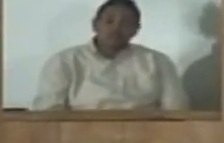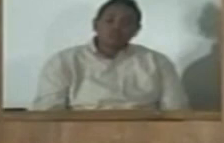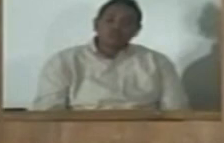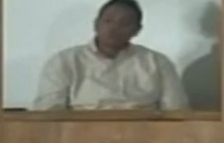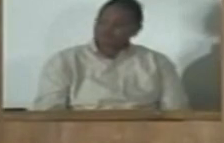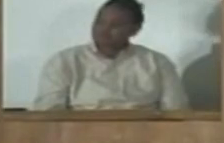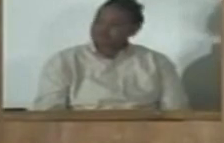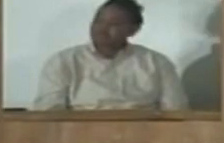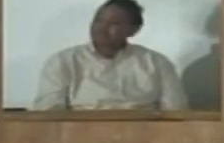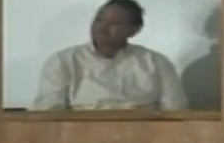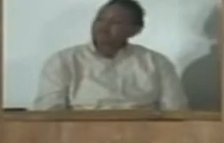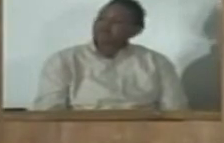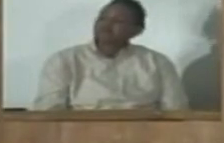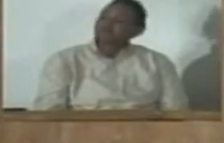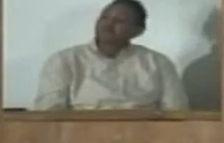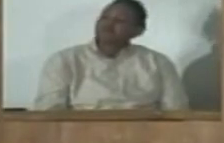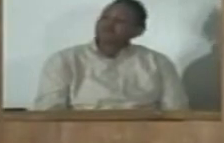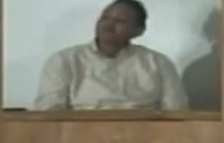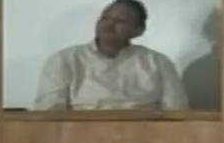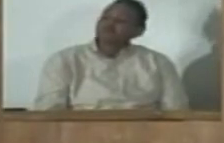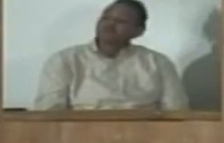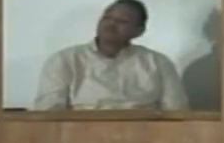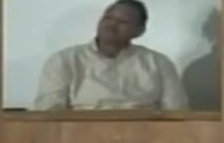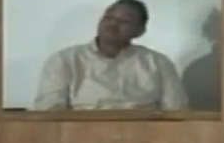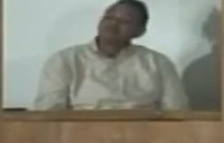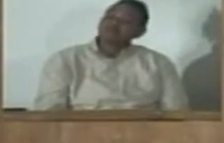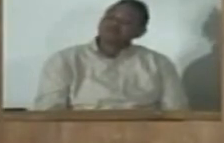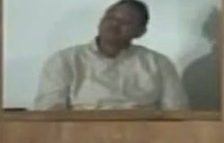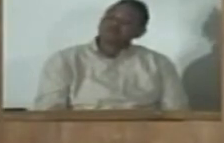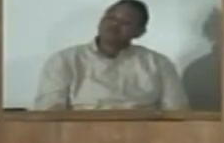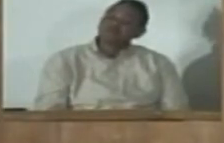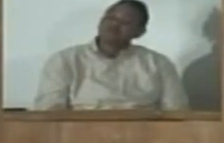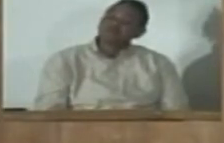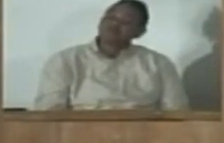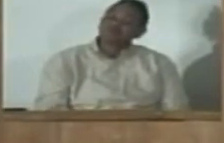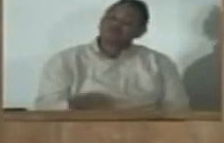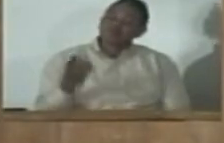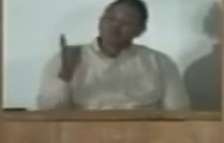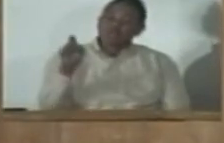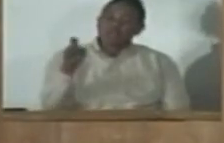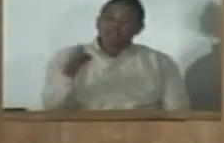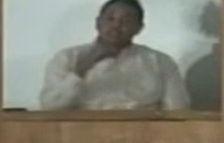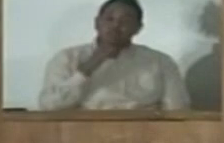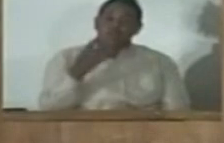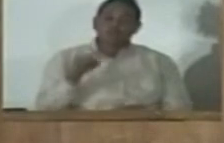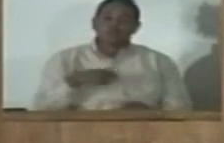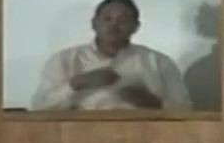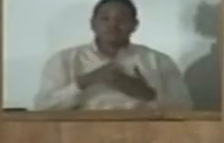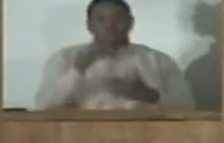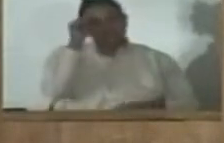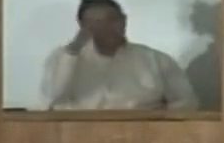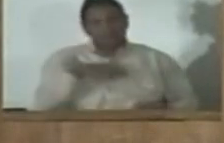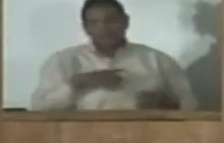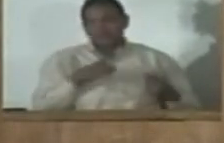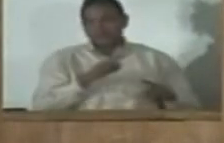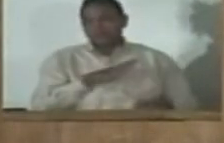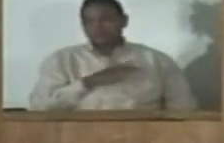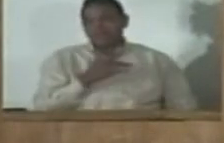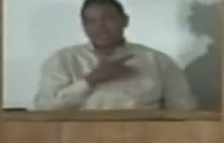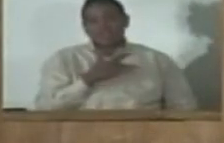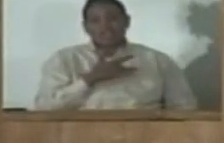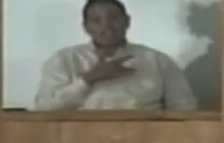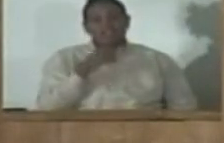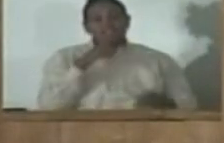ask also, because what happened to those fishermen pain my heart, to sit in a